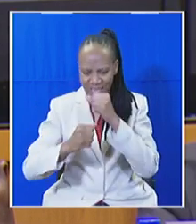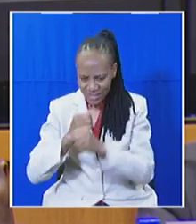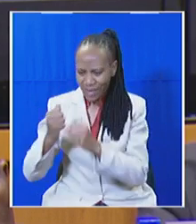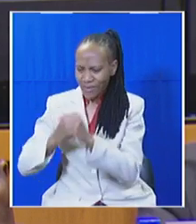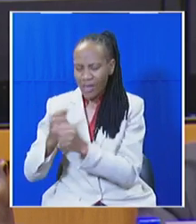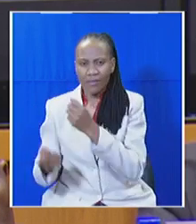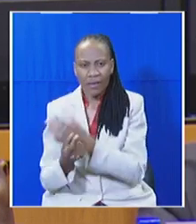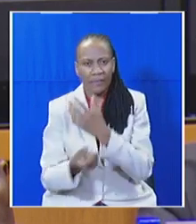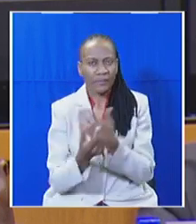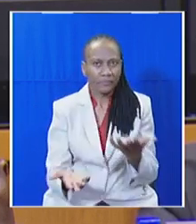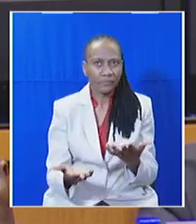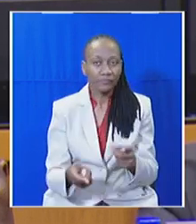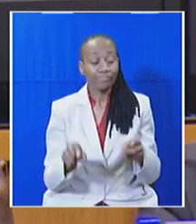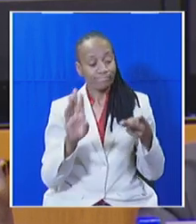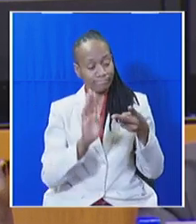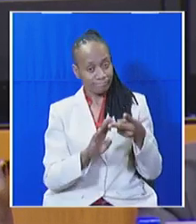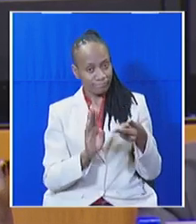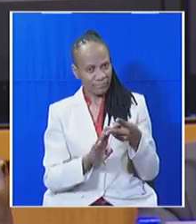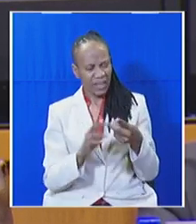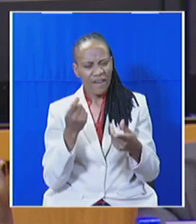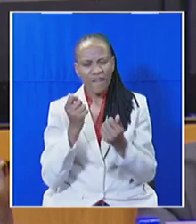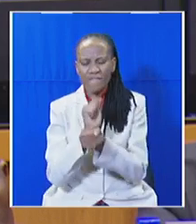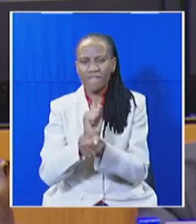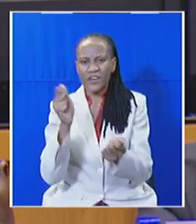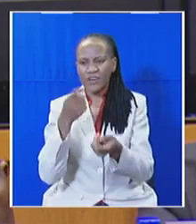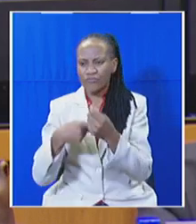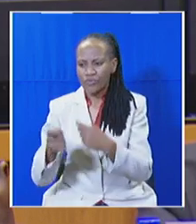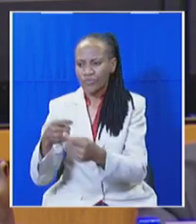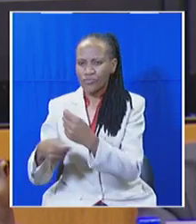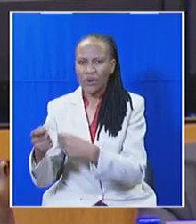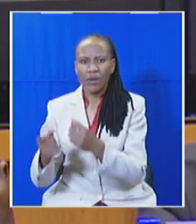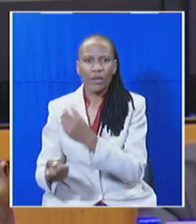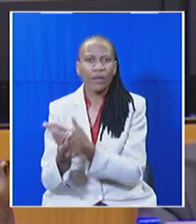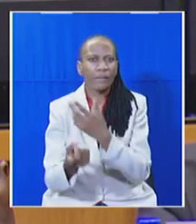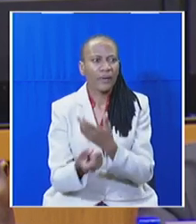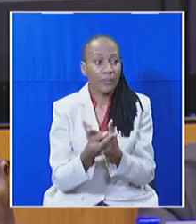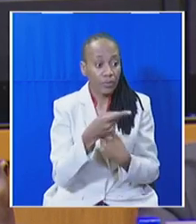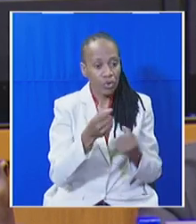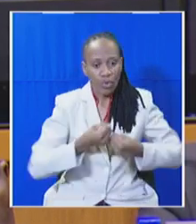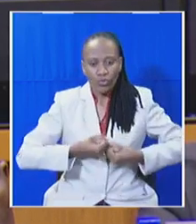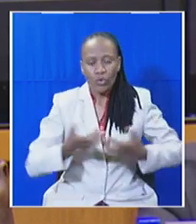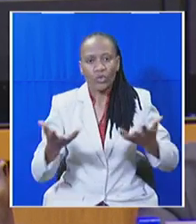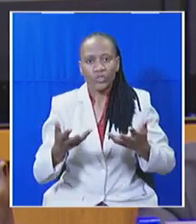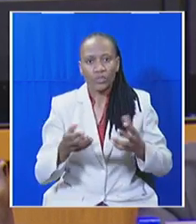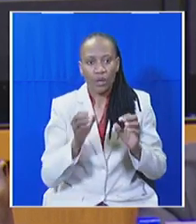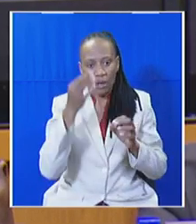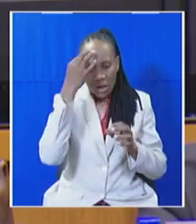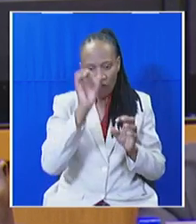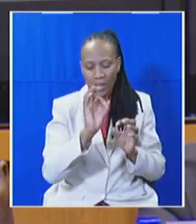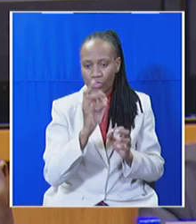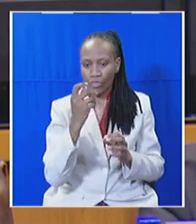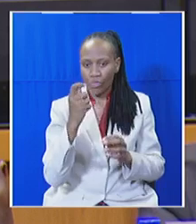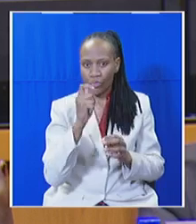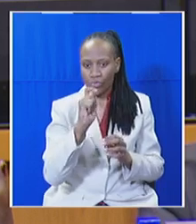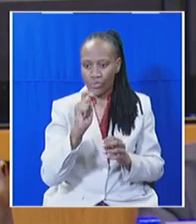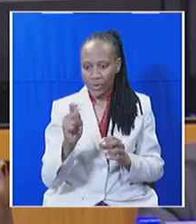continental free trade area that is being mooted, and already in Egypt you have launched the tripartite free trade area. So the issue is